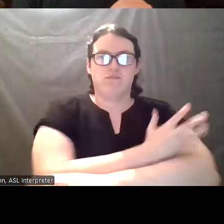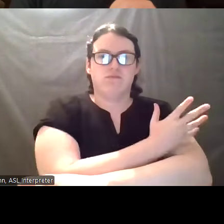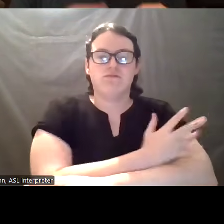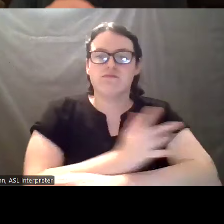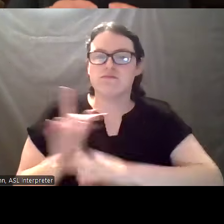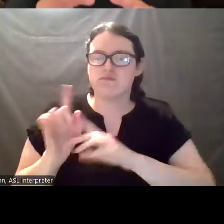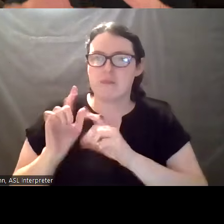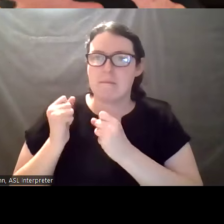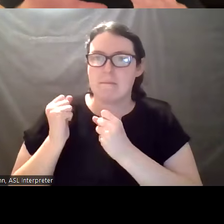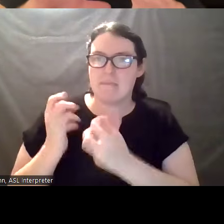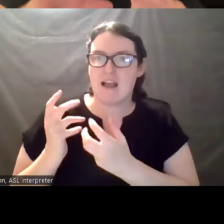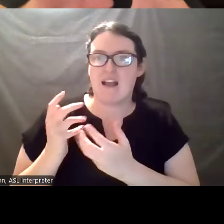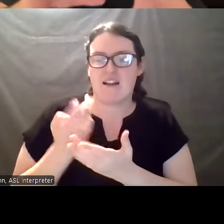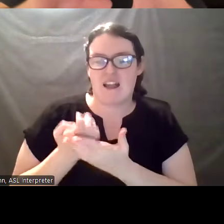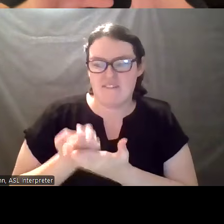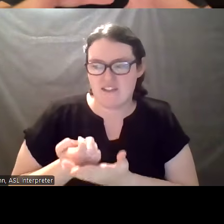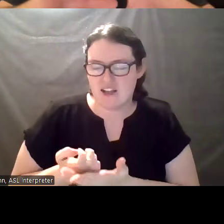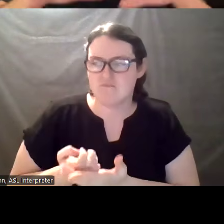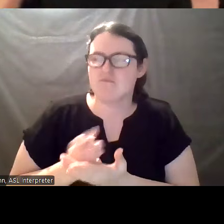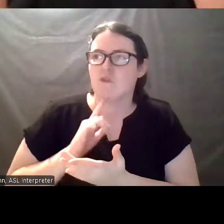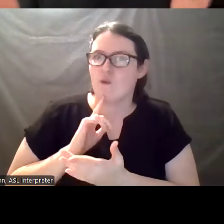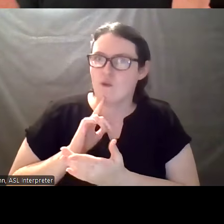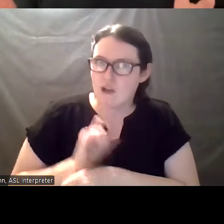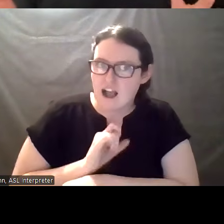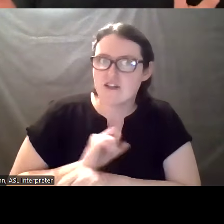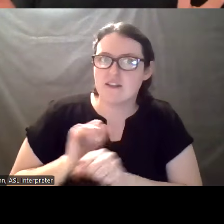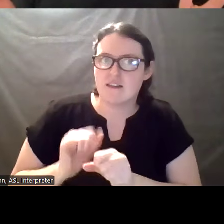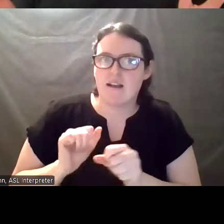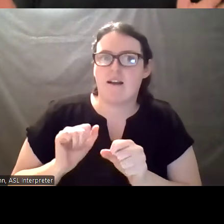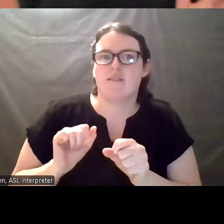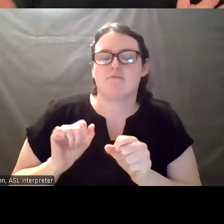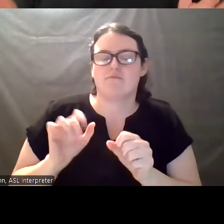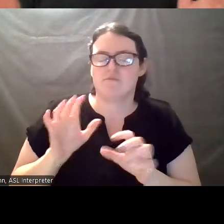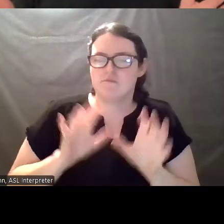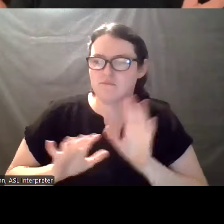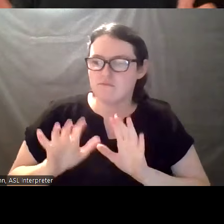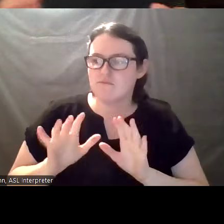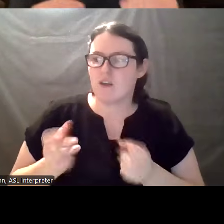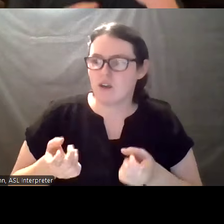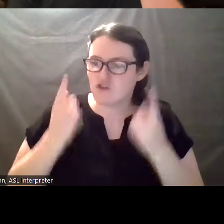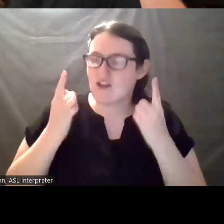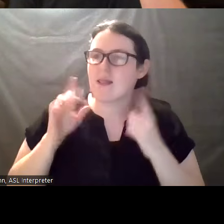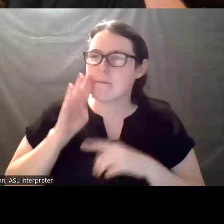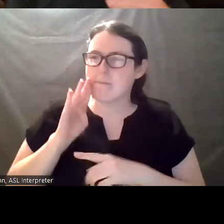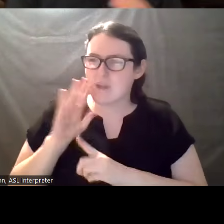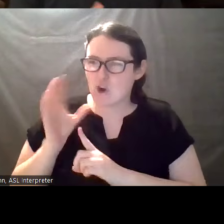of evidence that allow us to really talk about this beer culture in its full complexity.